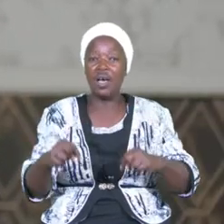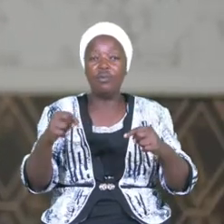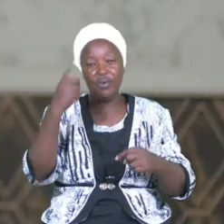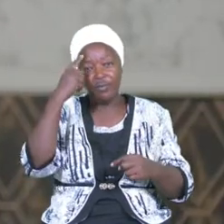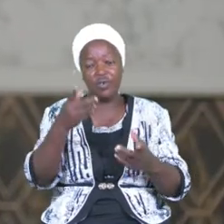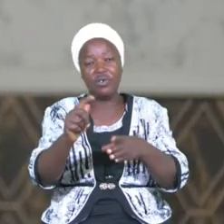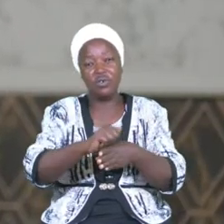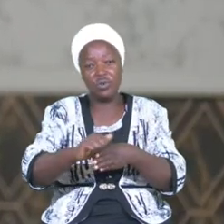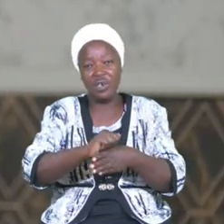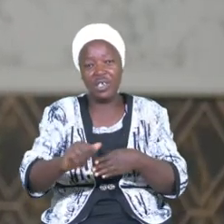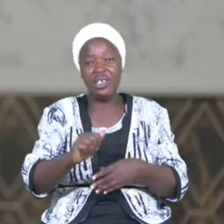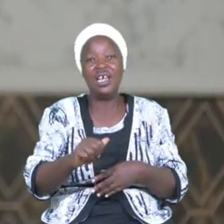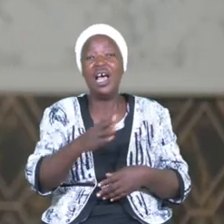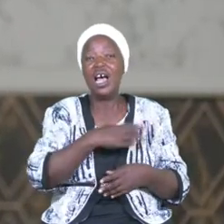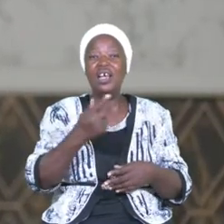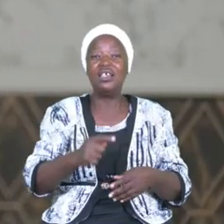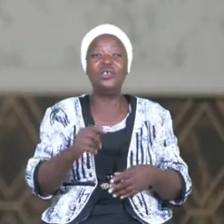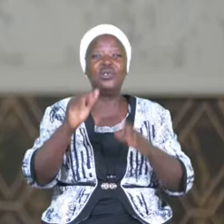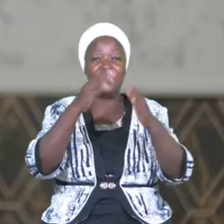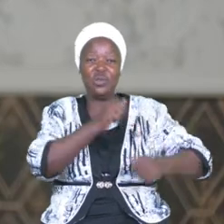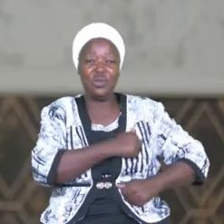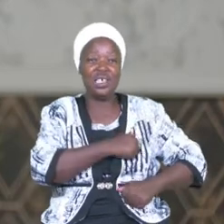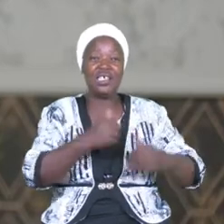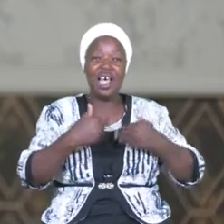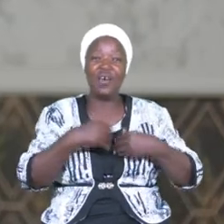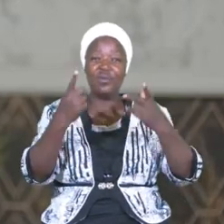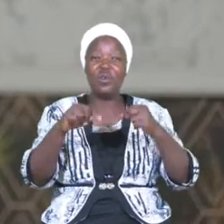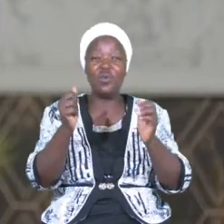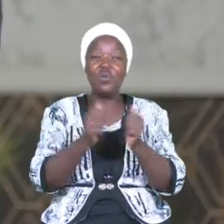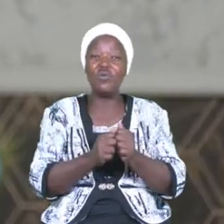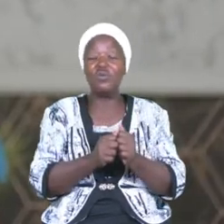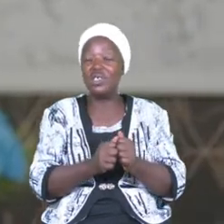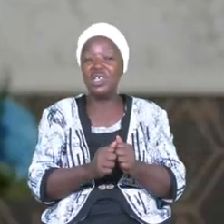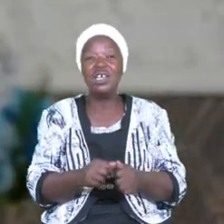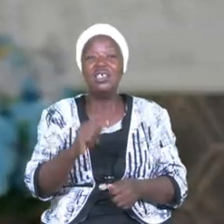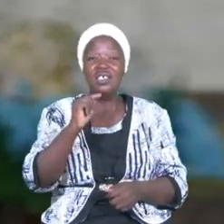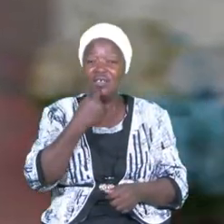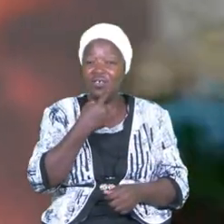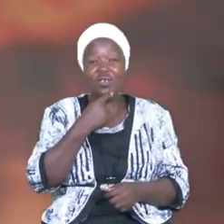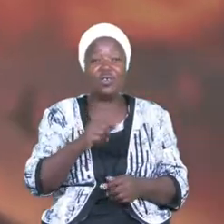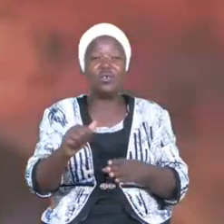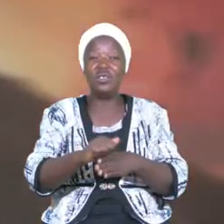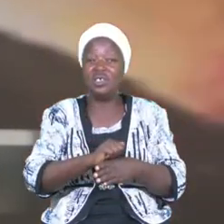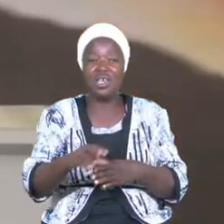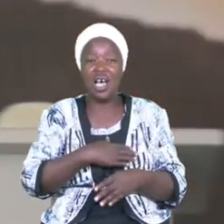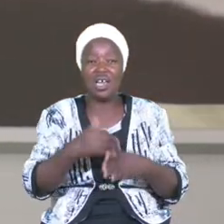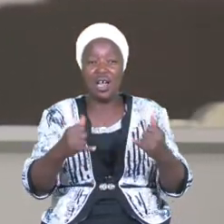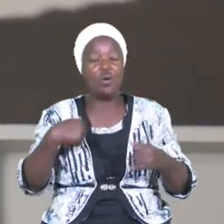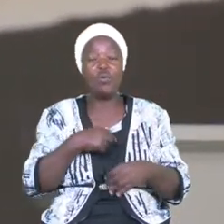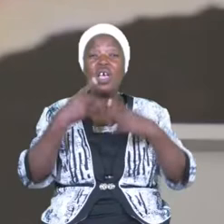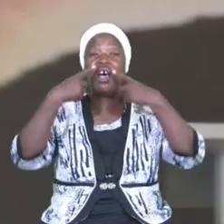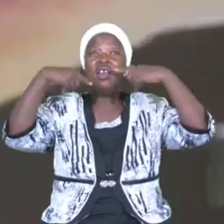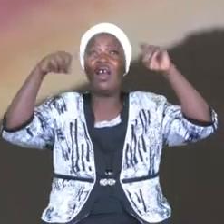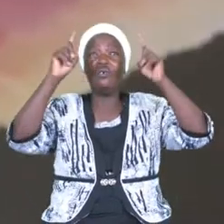the soldiers have come for equipping, and now we announce to the world an